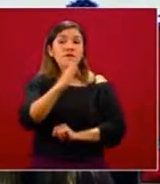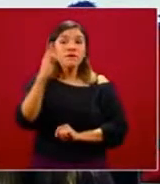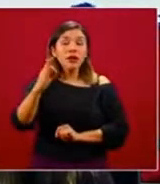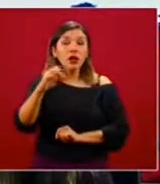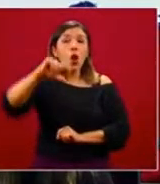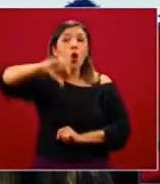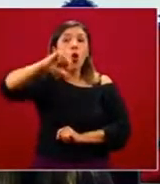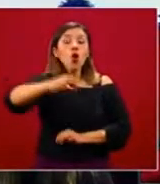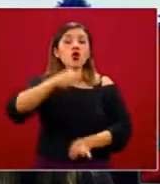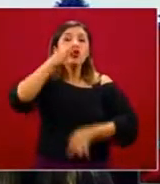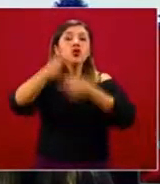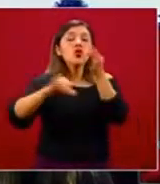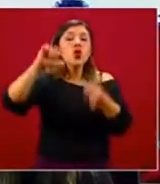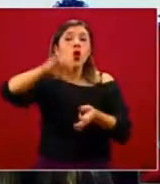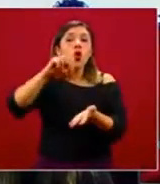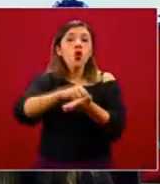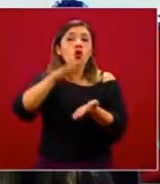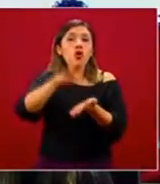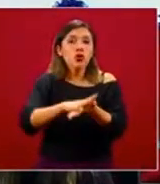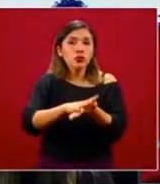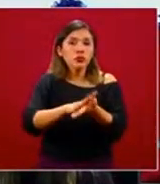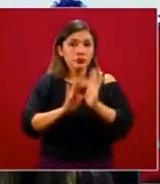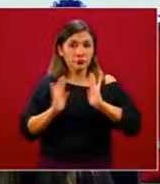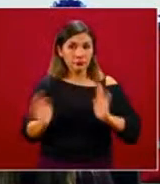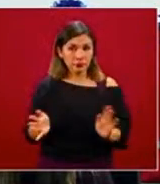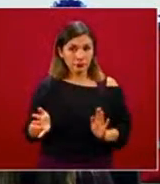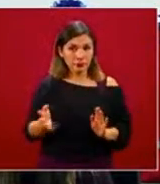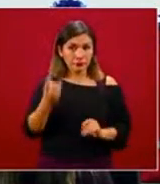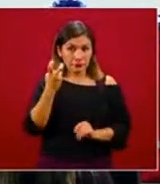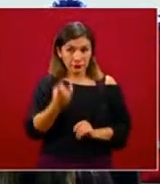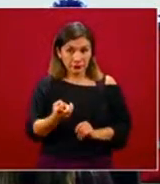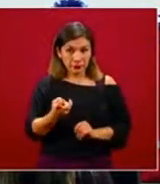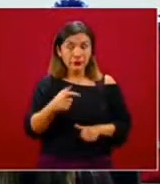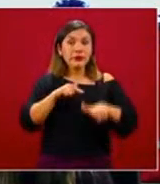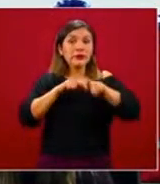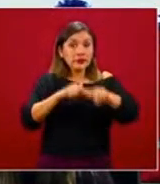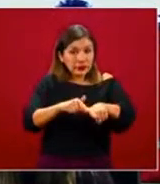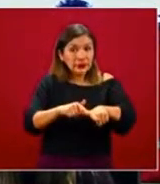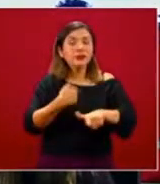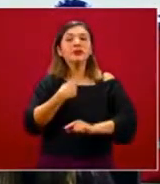April 38 were confirmed today.